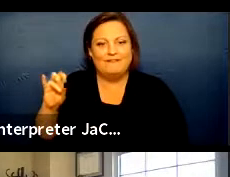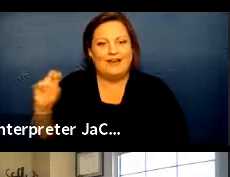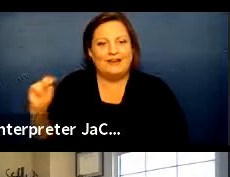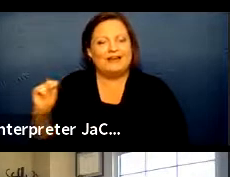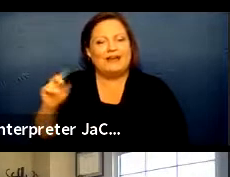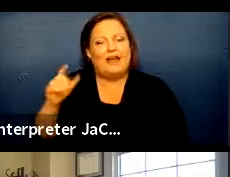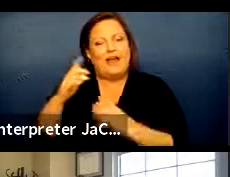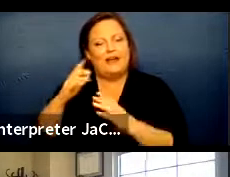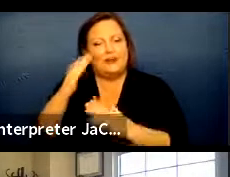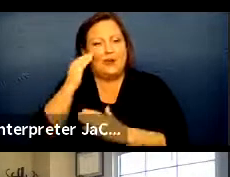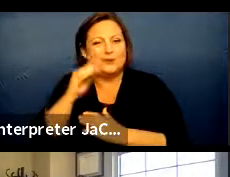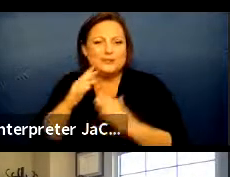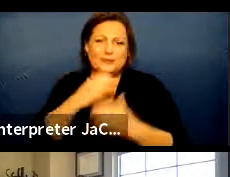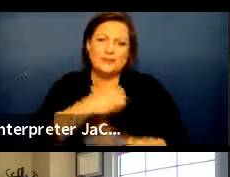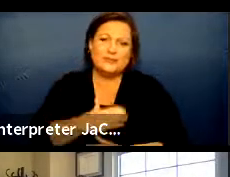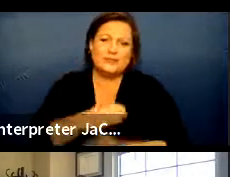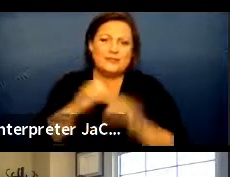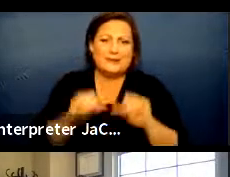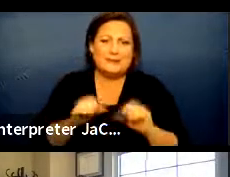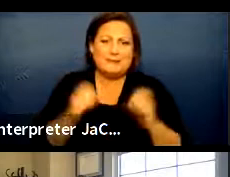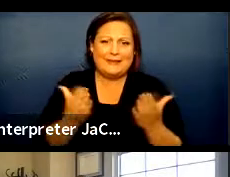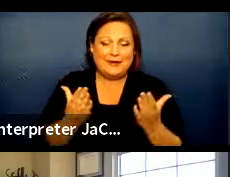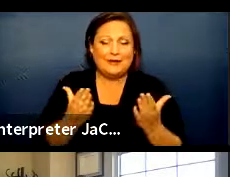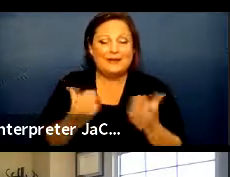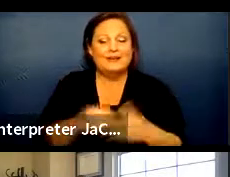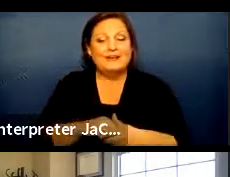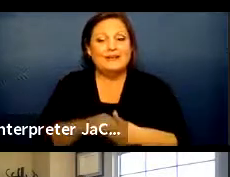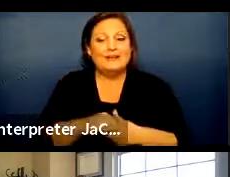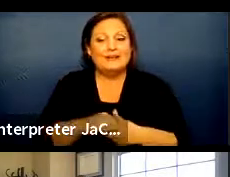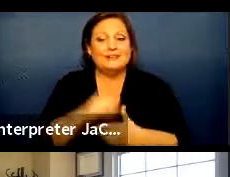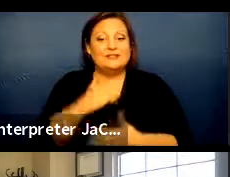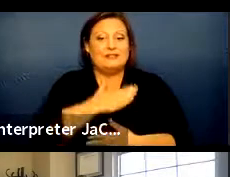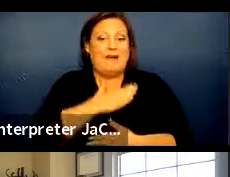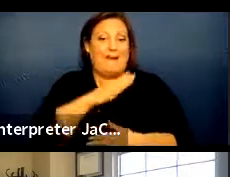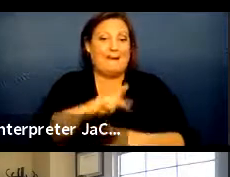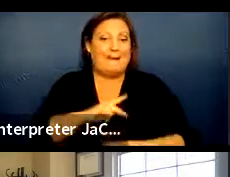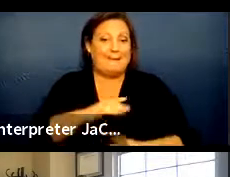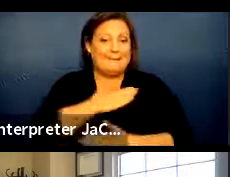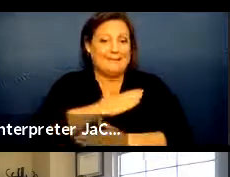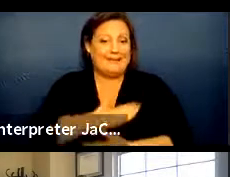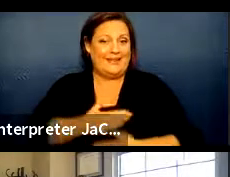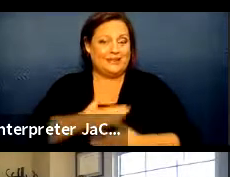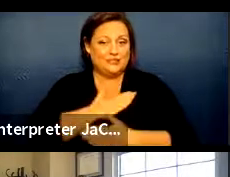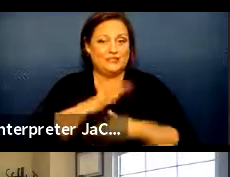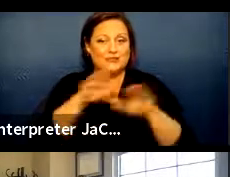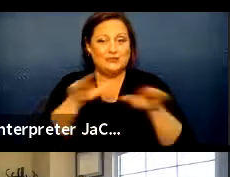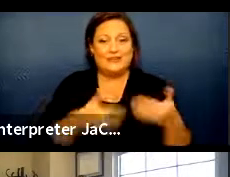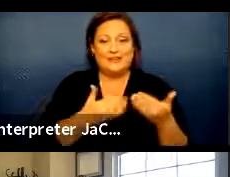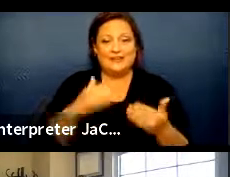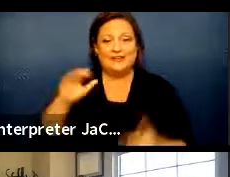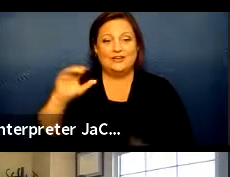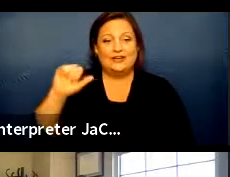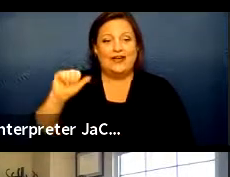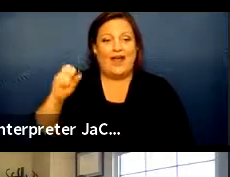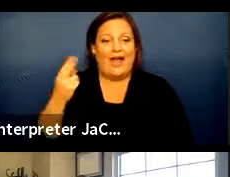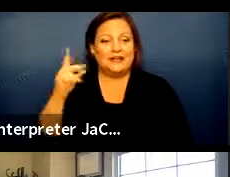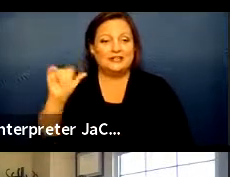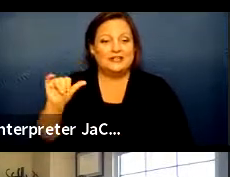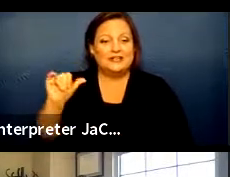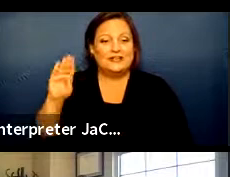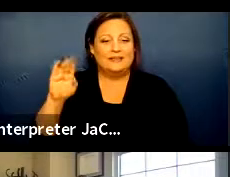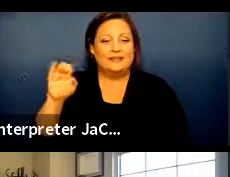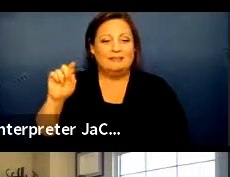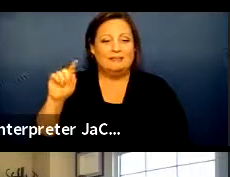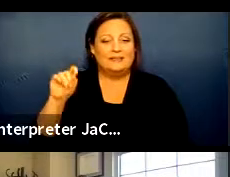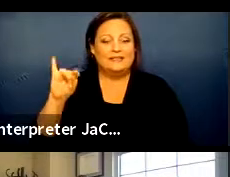here to be with you on your hooding personally, but it's my pleasure to introduce Ashley Batista, who's receiving her